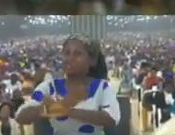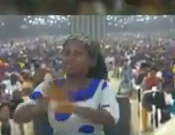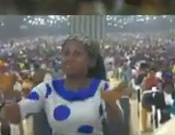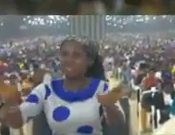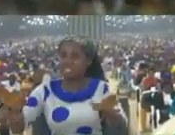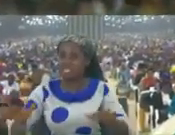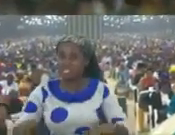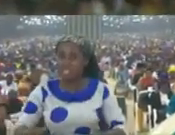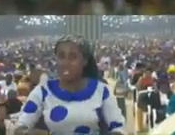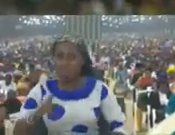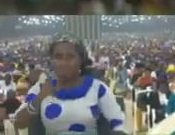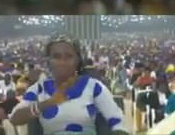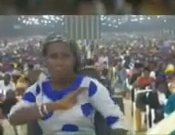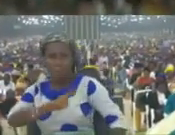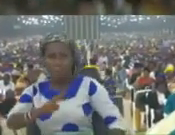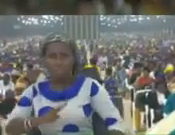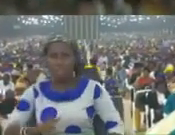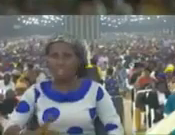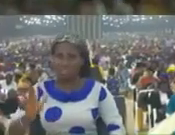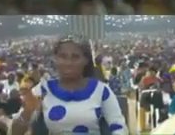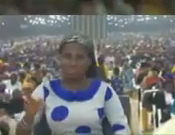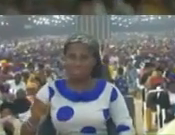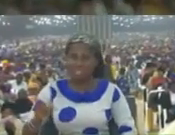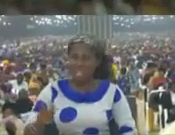Because my son will rise again.